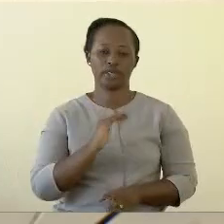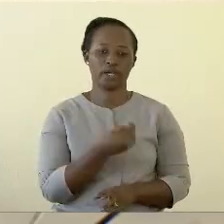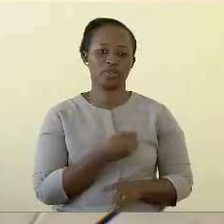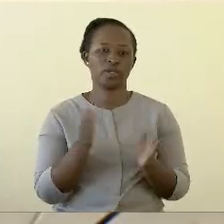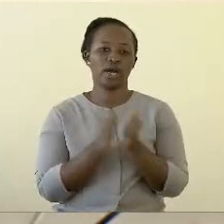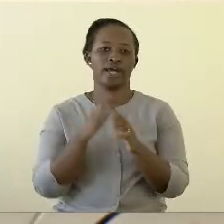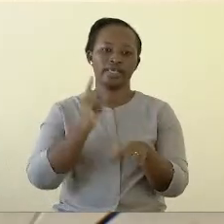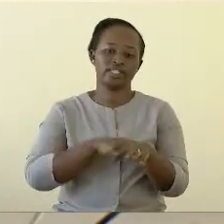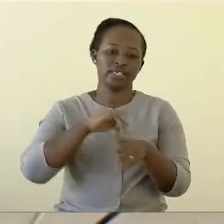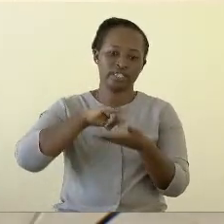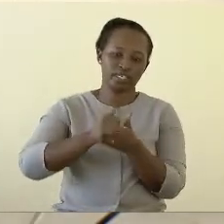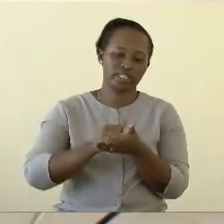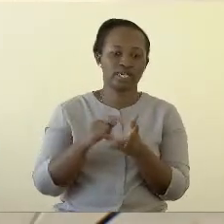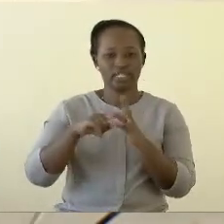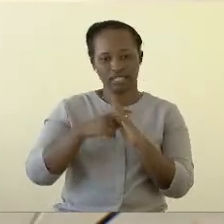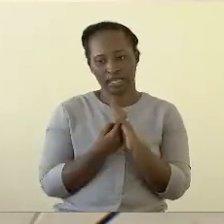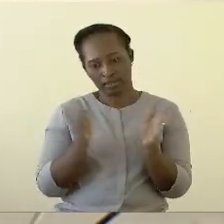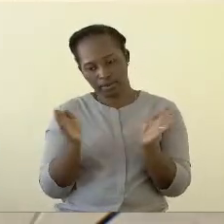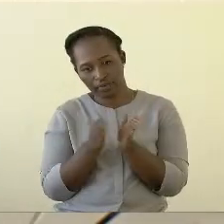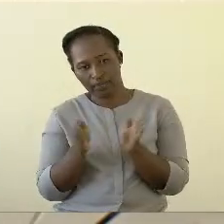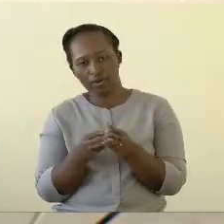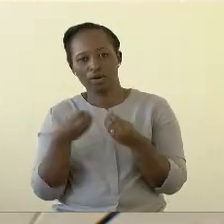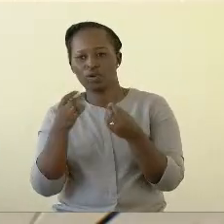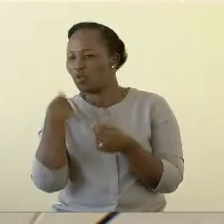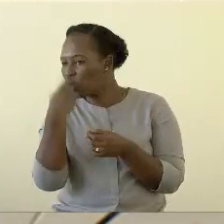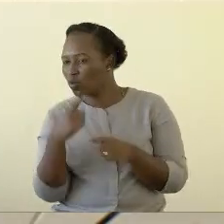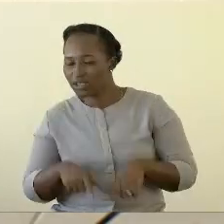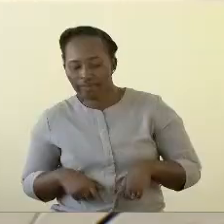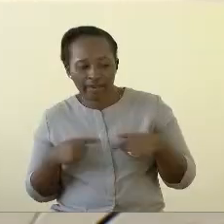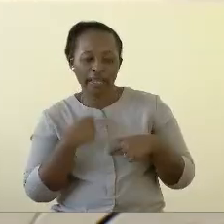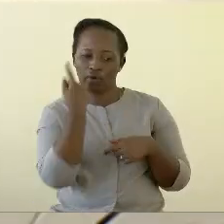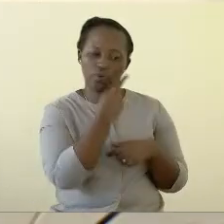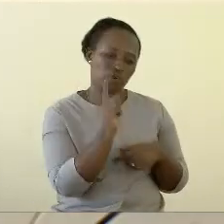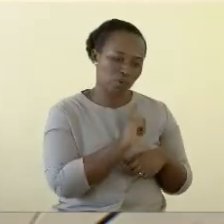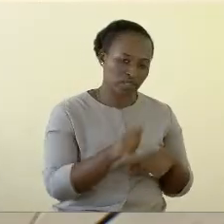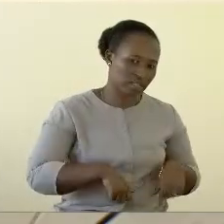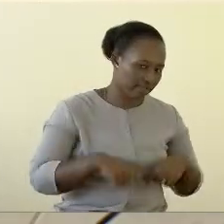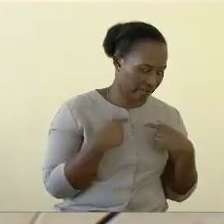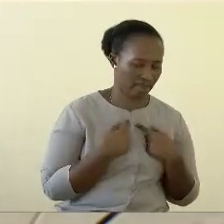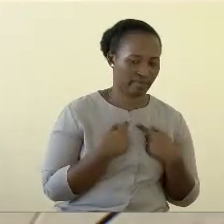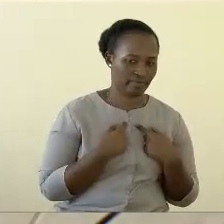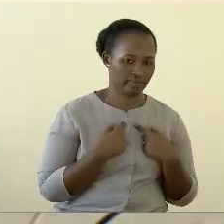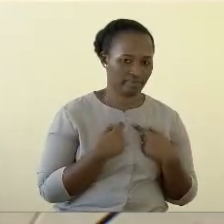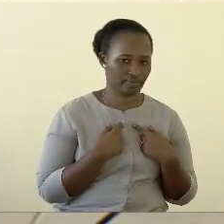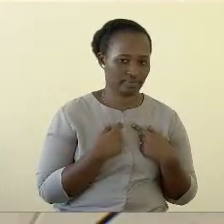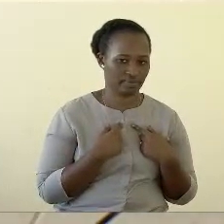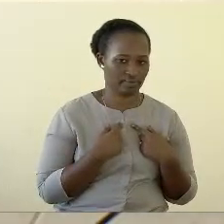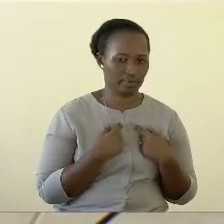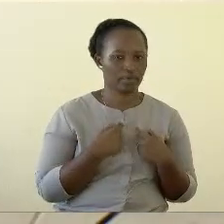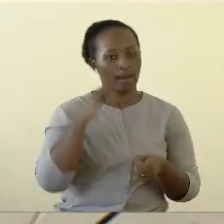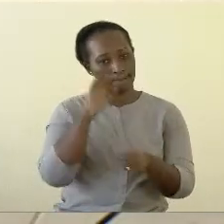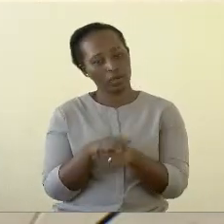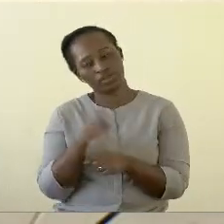when nature starts choosing who to survive and who not to survive, the ones chosen by nature, natural selection, most suited to